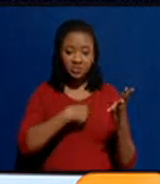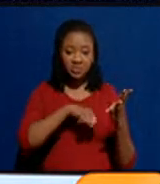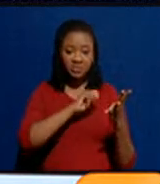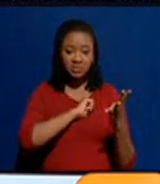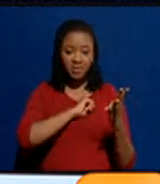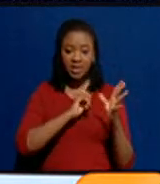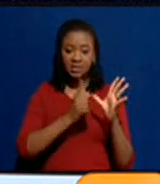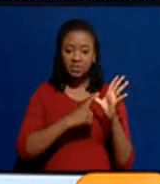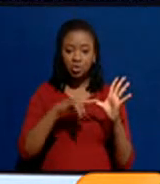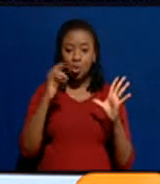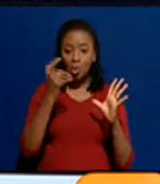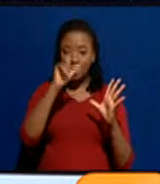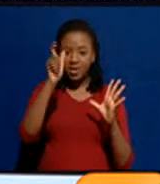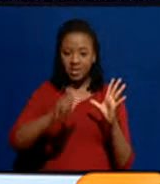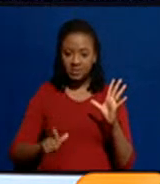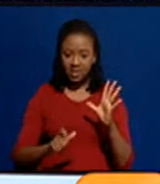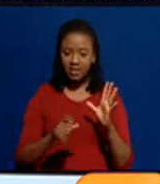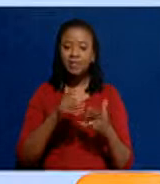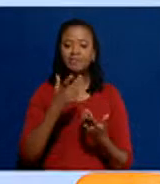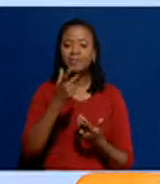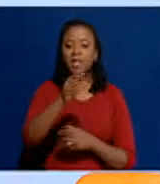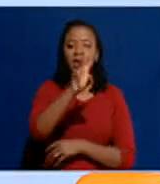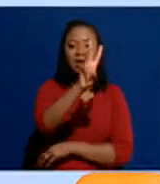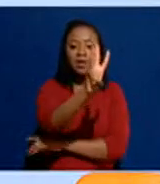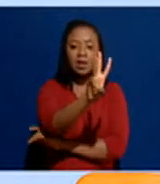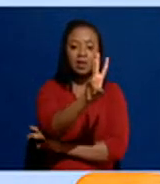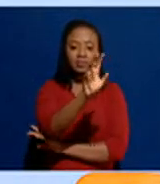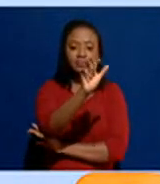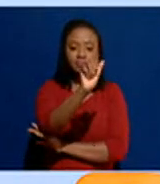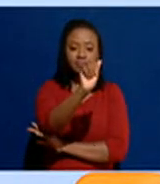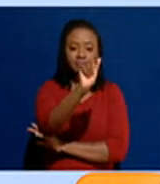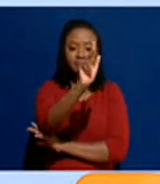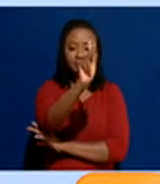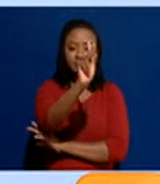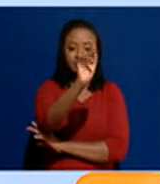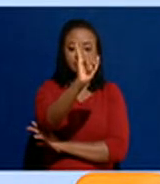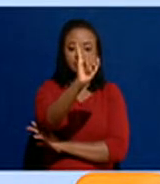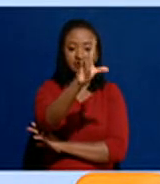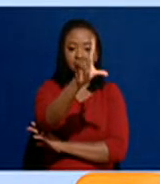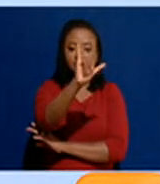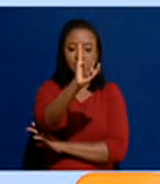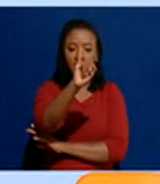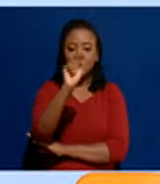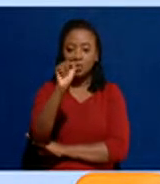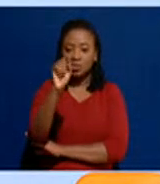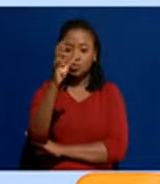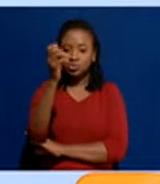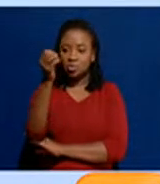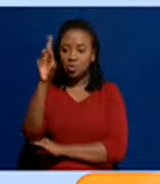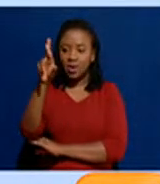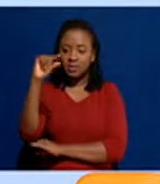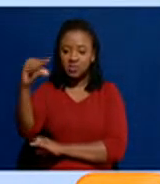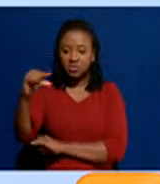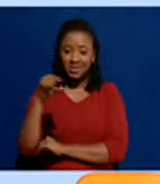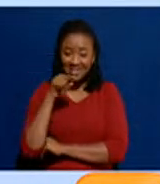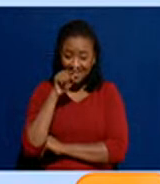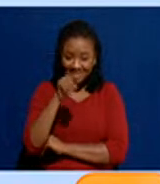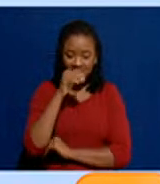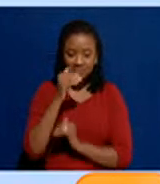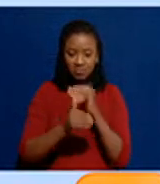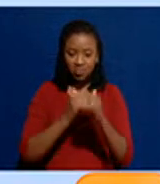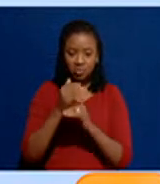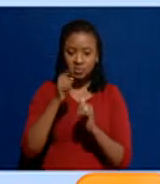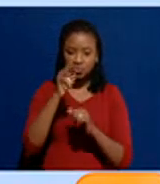in wakili.org. You'll be going through a process where you are only allowing you to access justice